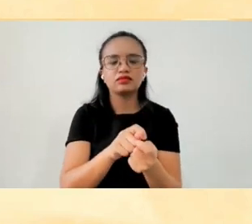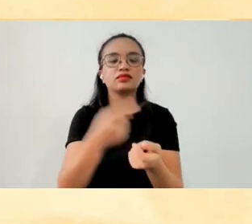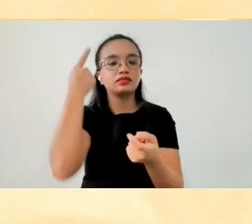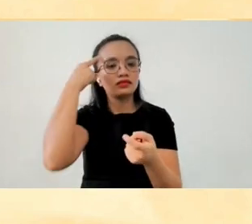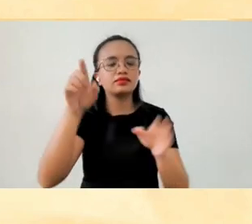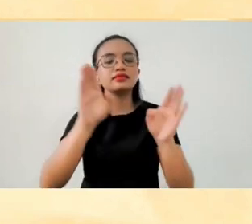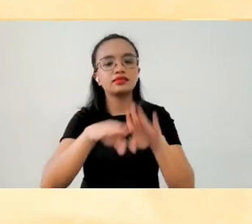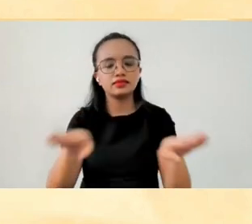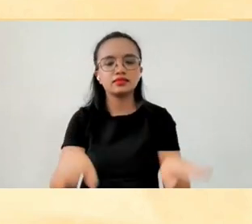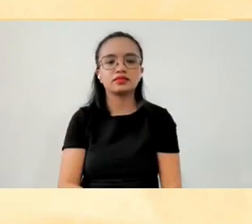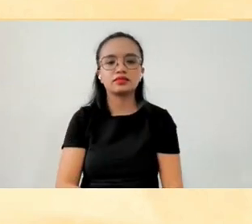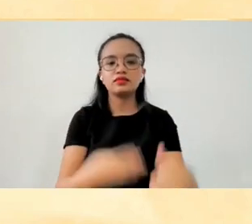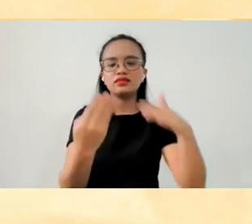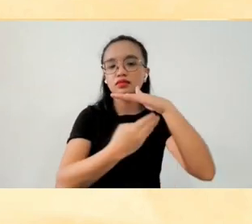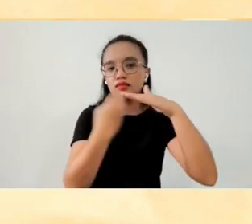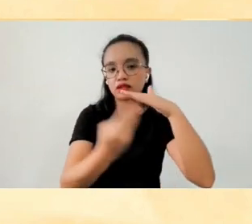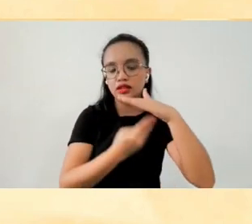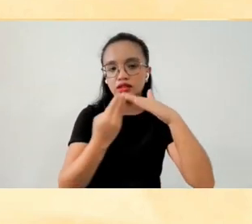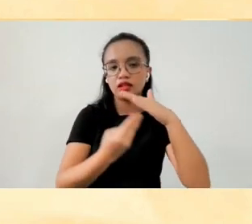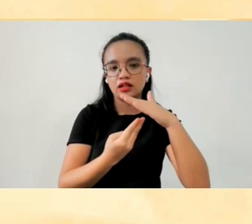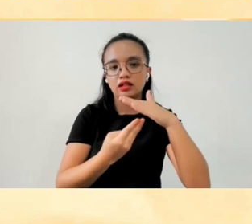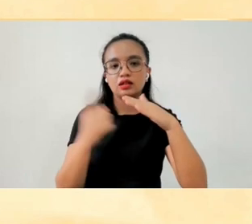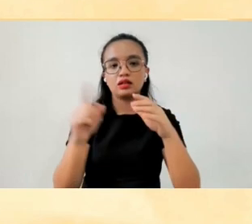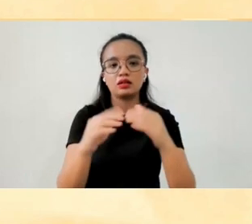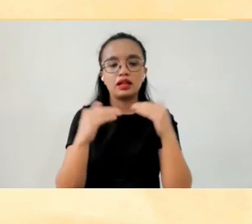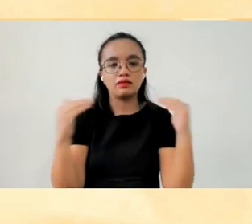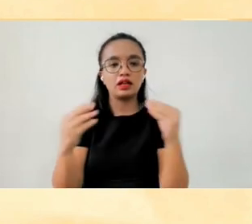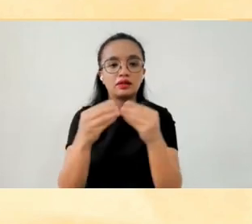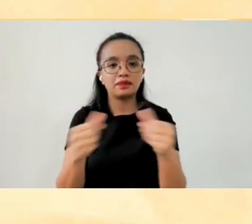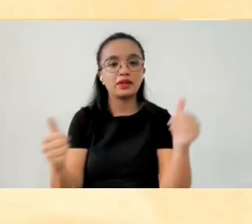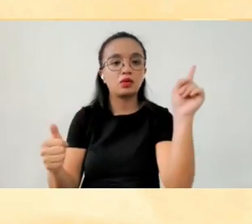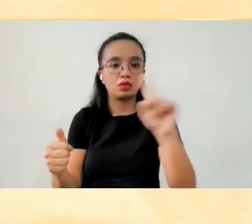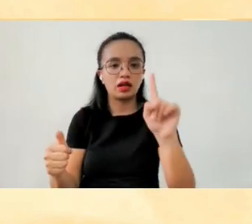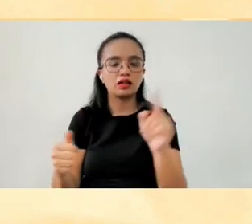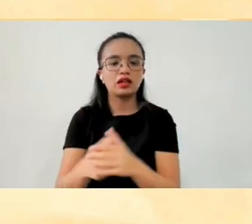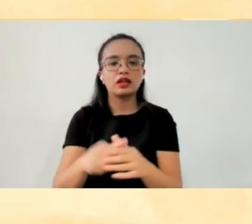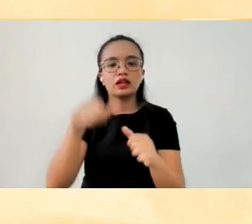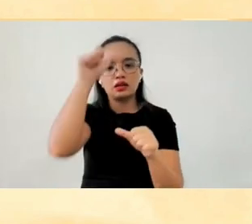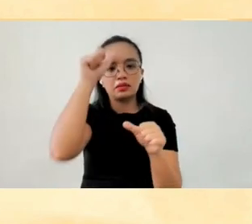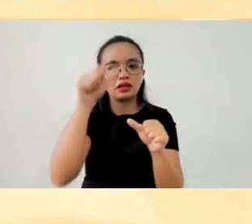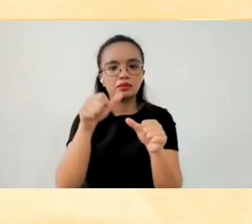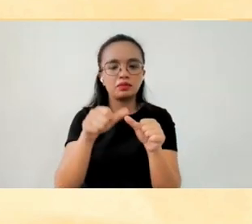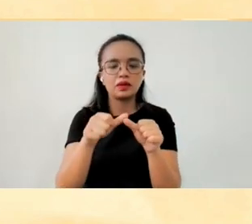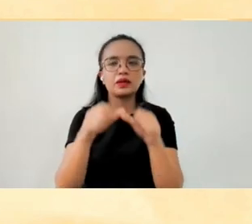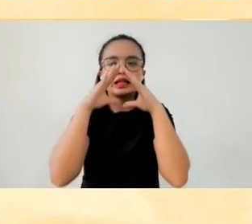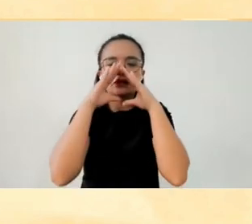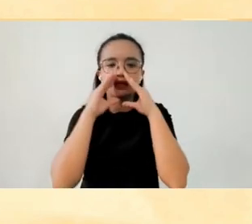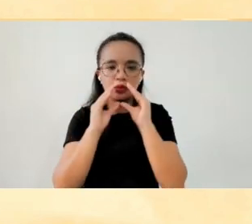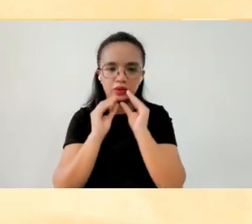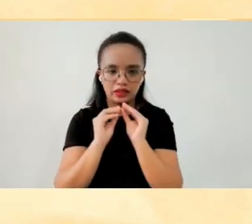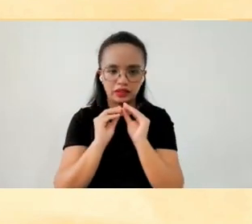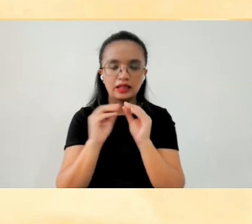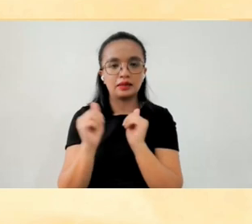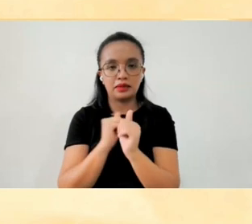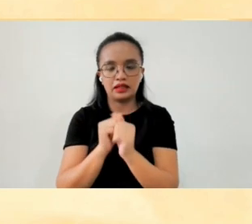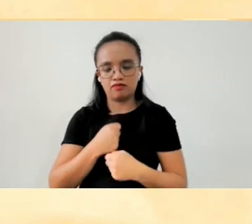children. The second basic stage of recovery is called remembrance and mourning, which is you tell your